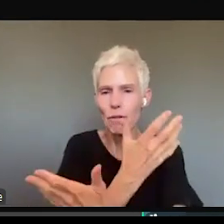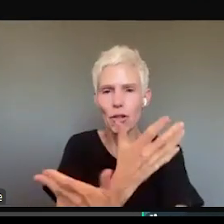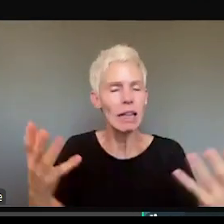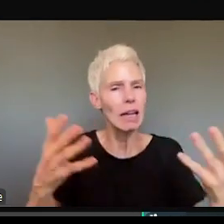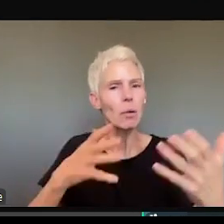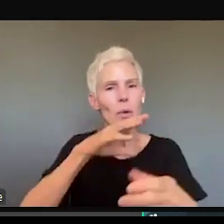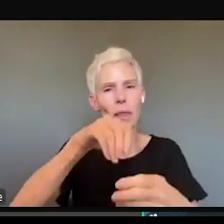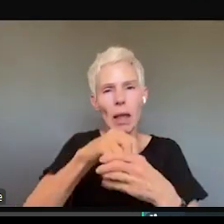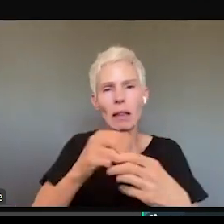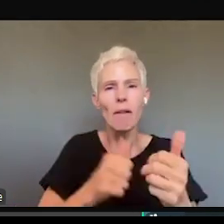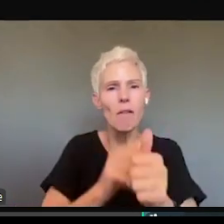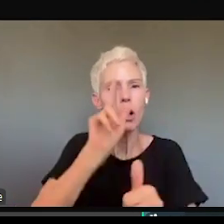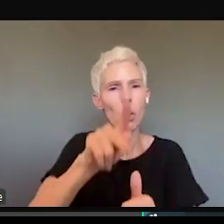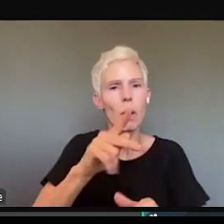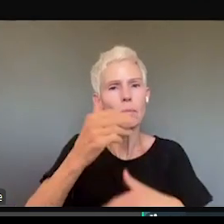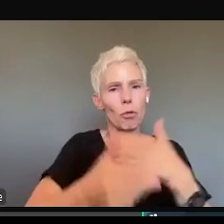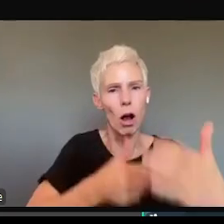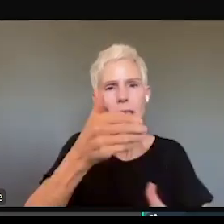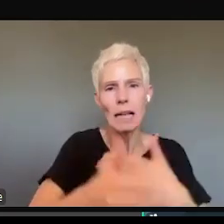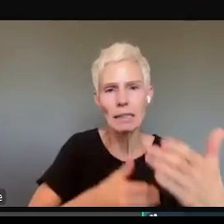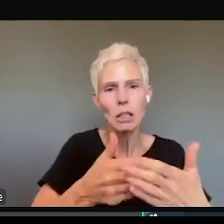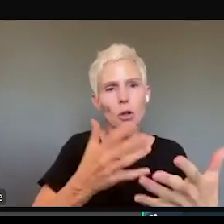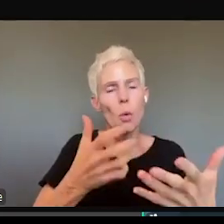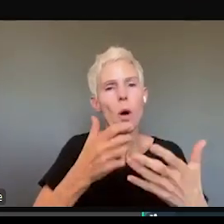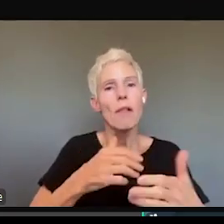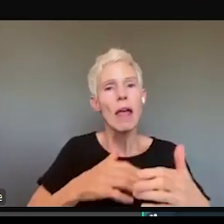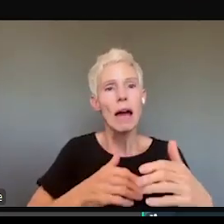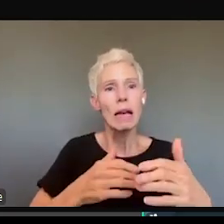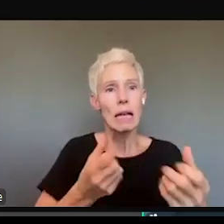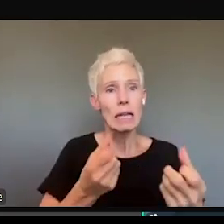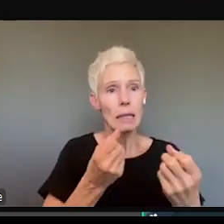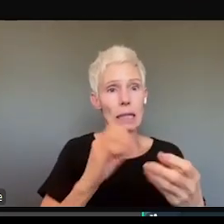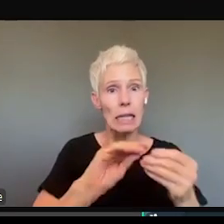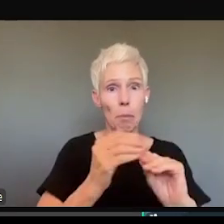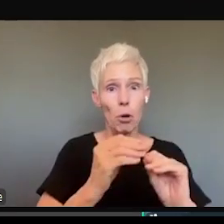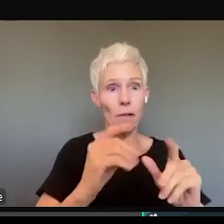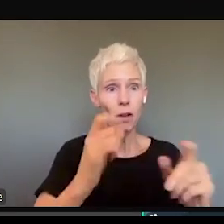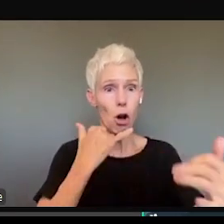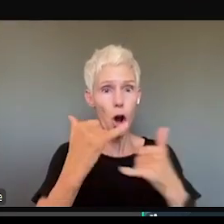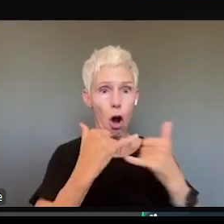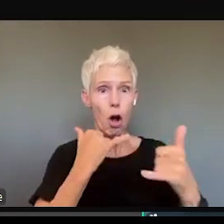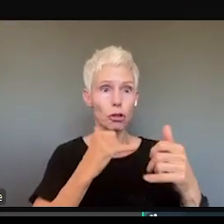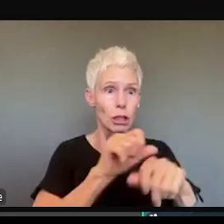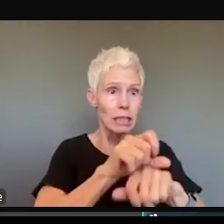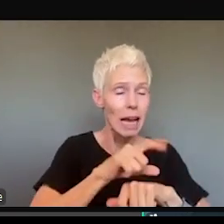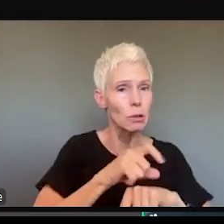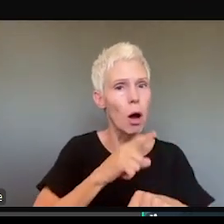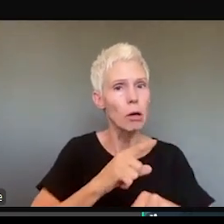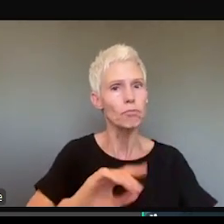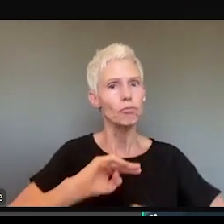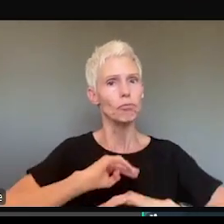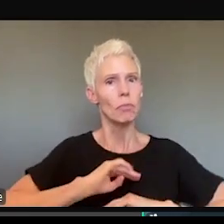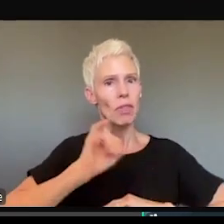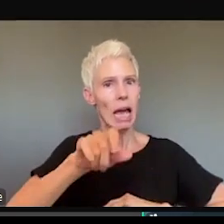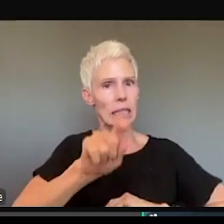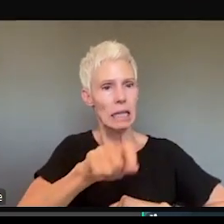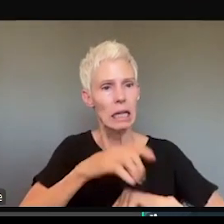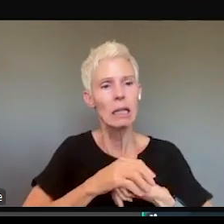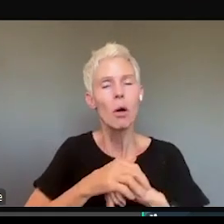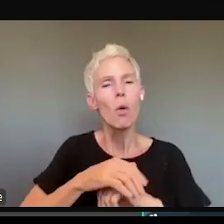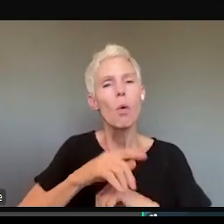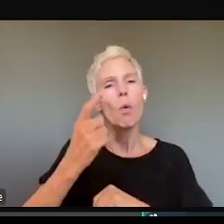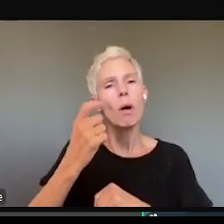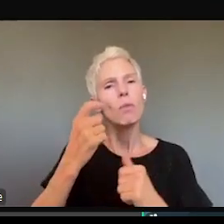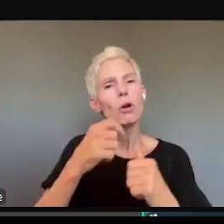increase utilization and then be able to meet that capacity. For our center, I think one thing that we'll probably talk about later as a challenge